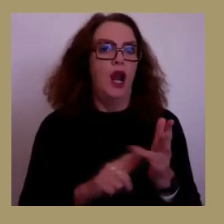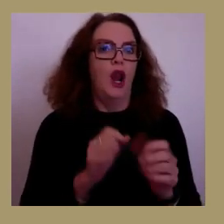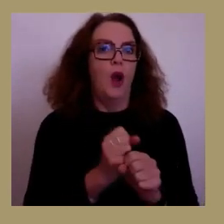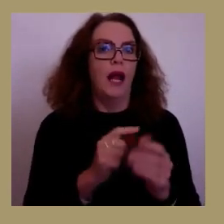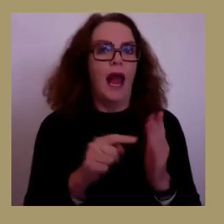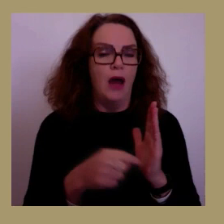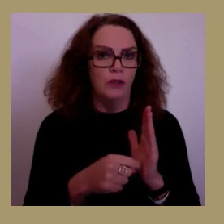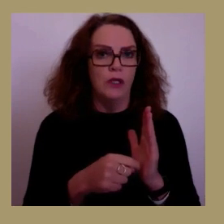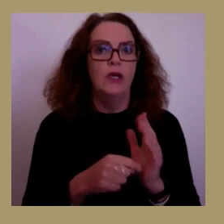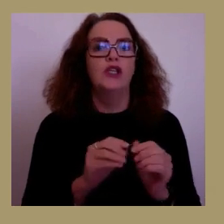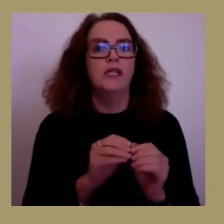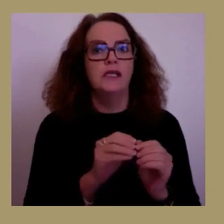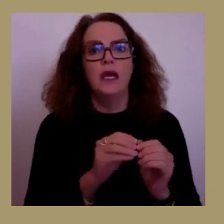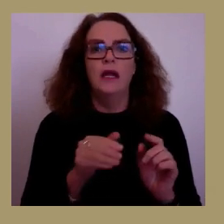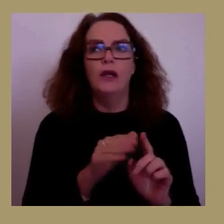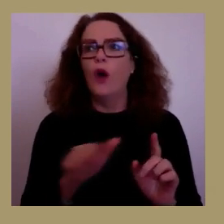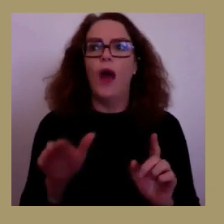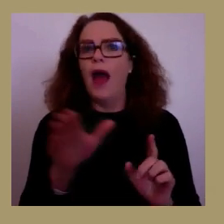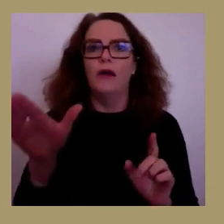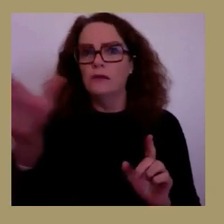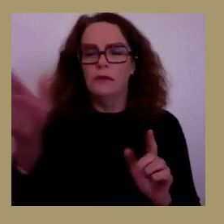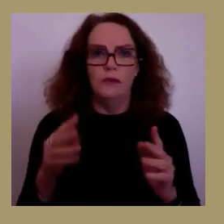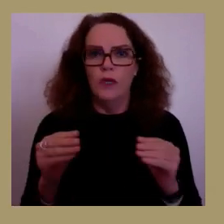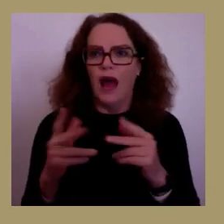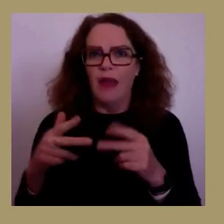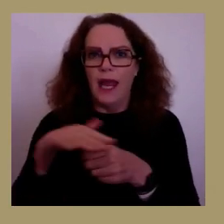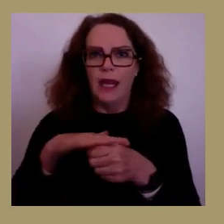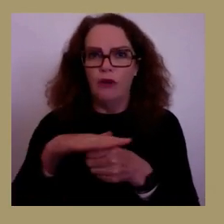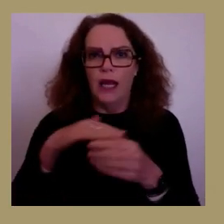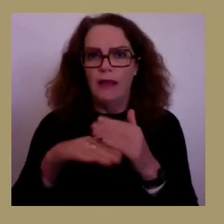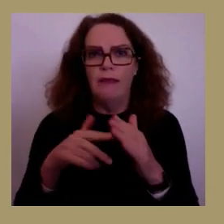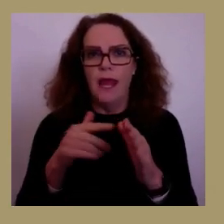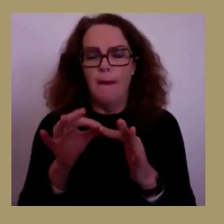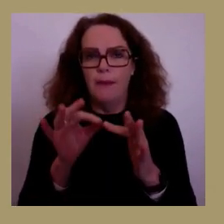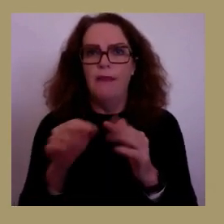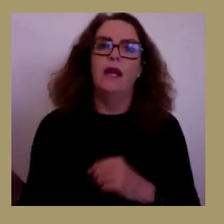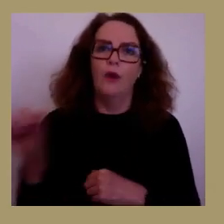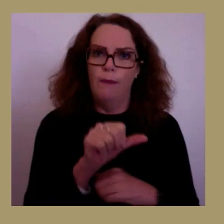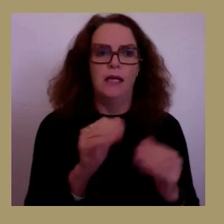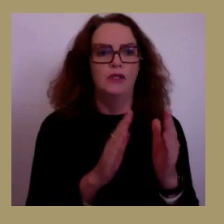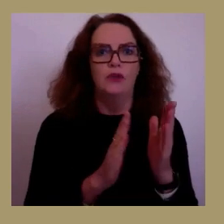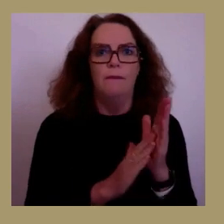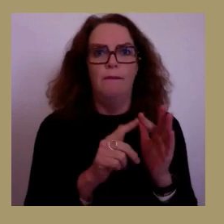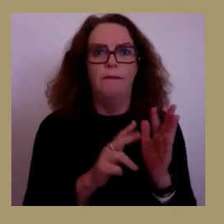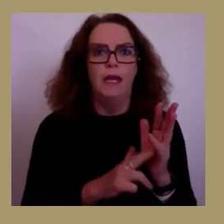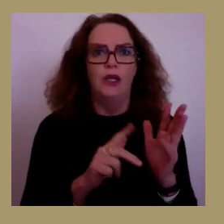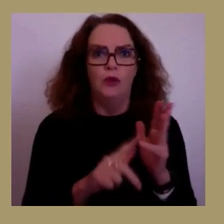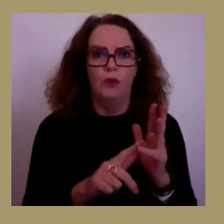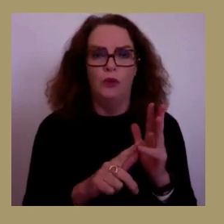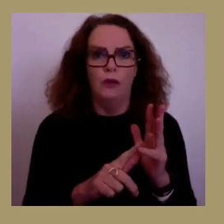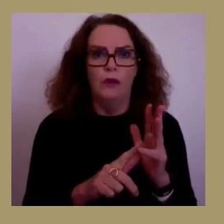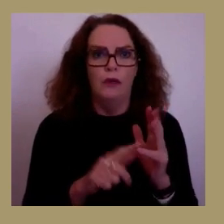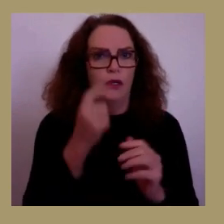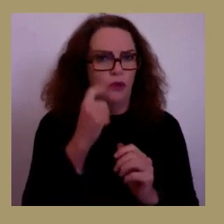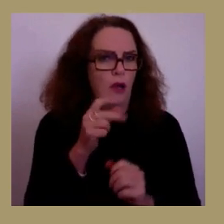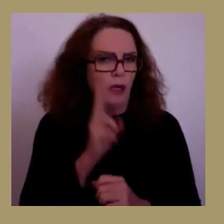back to the My Wallet icon at the bottom menu. They can tap it, and then we will go through the steps on how it will display within the wallet